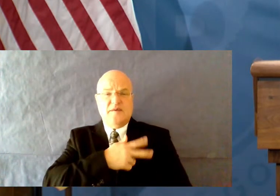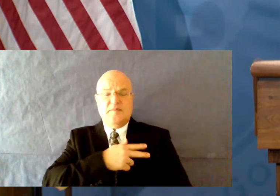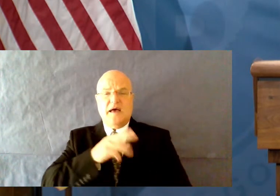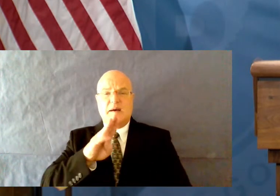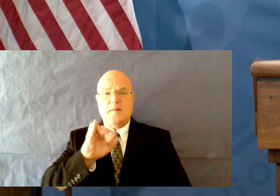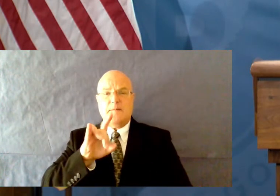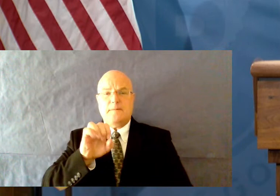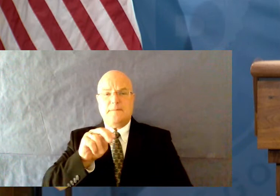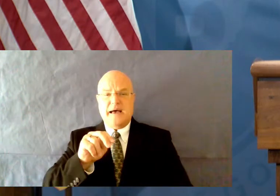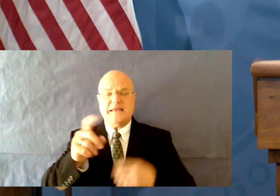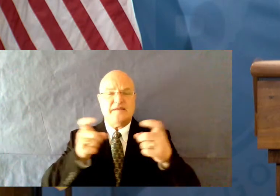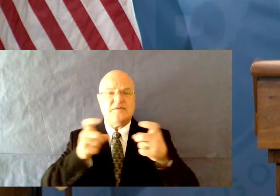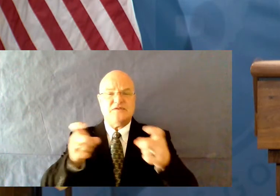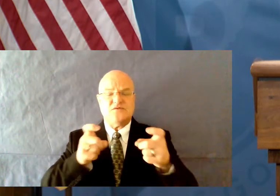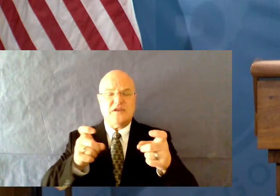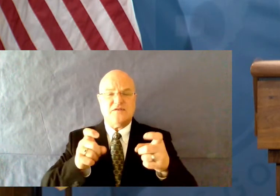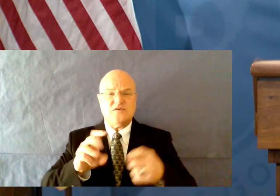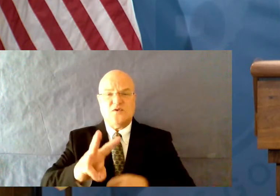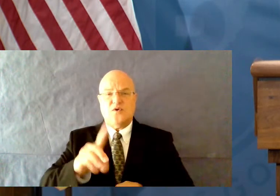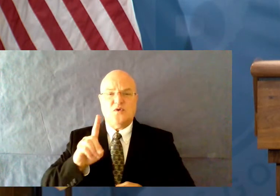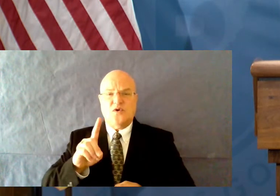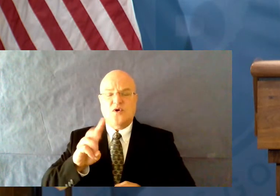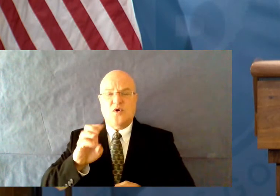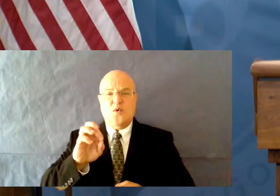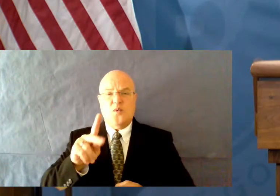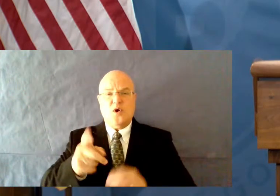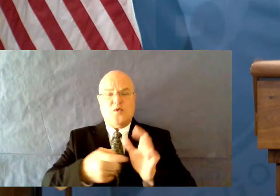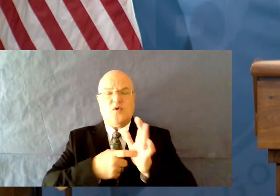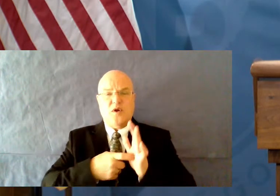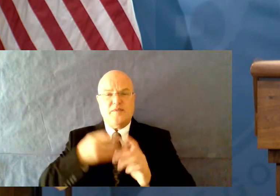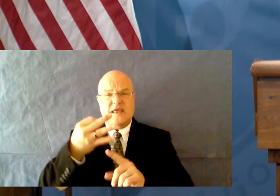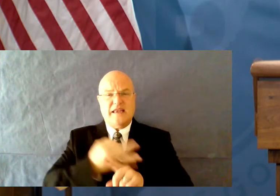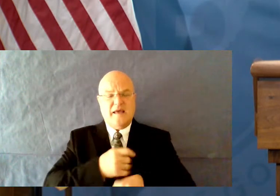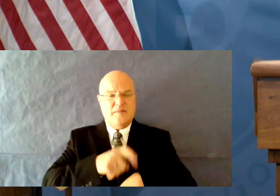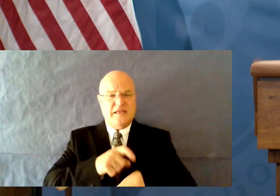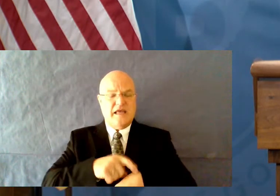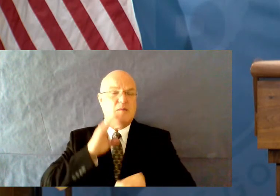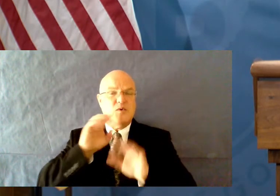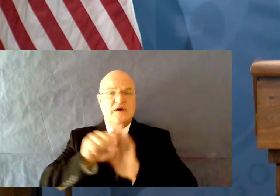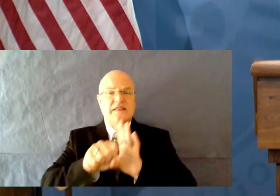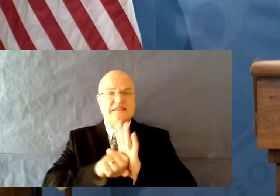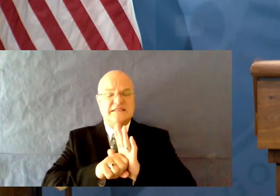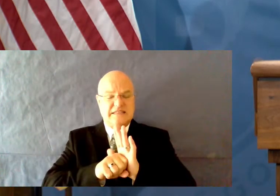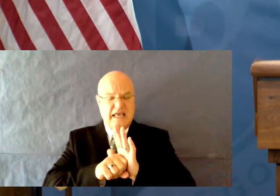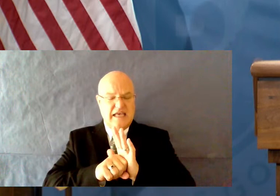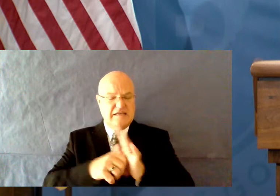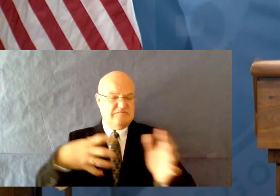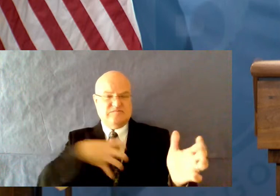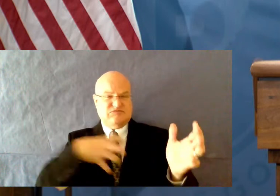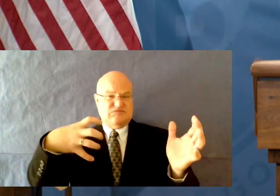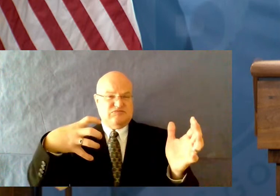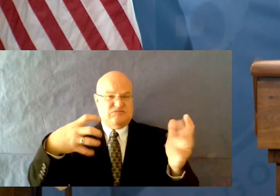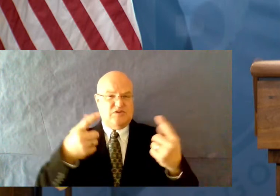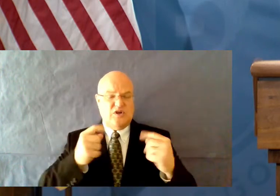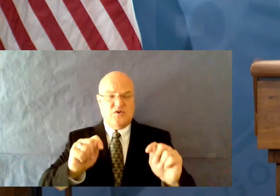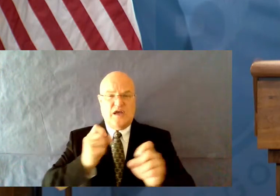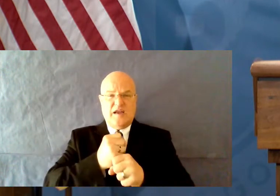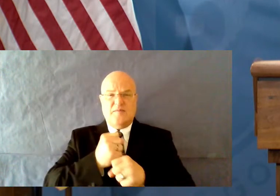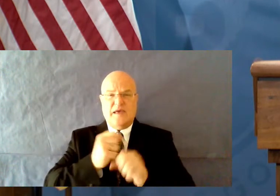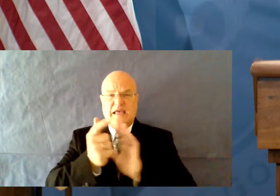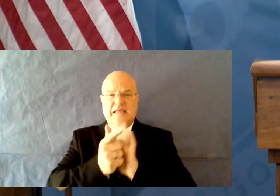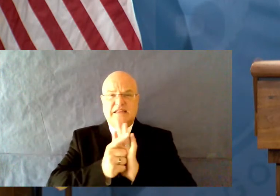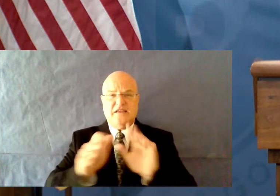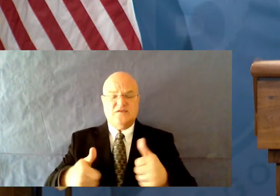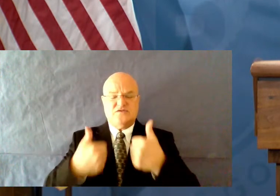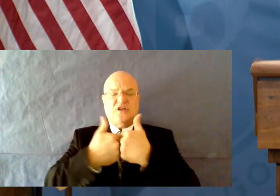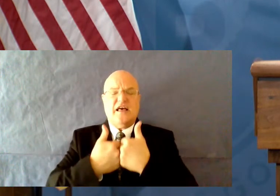to withdraw the work requirements waiver before that 9-month period, would the state raise an objection? Would it try to mount a legal challenge? Can